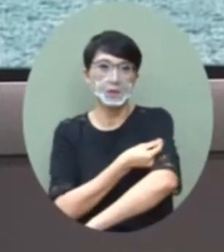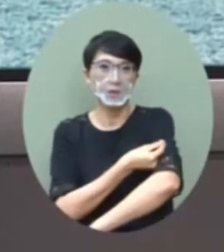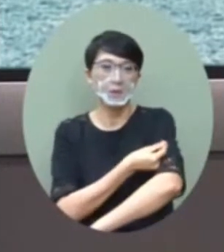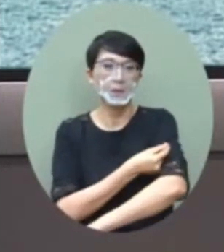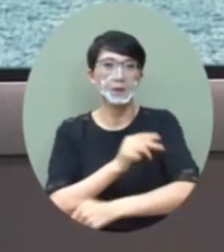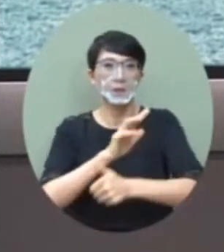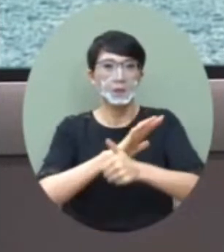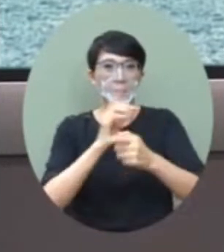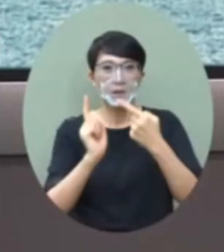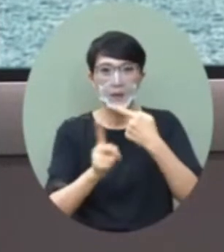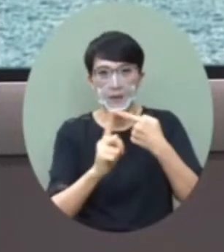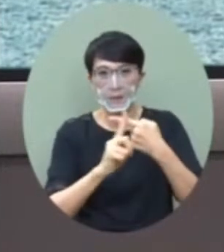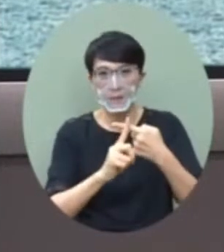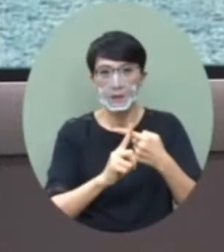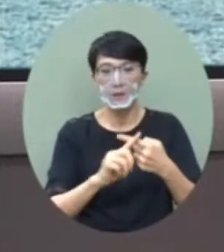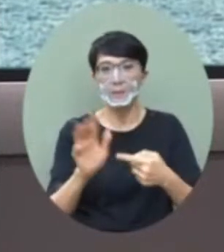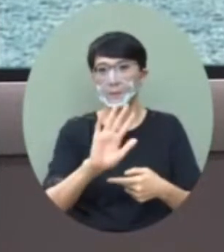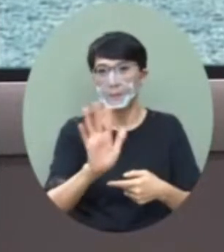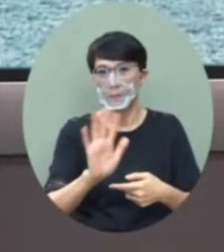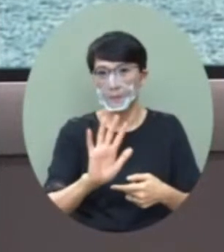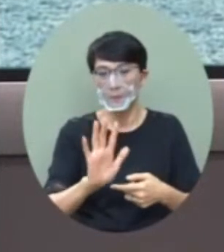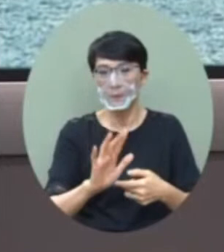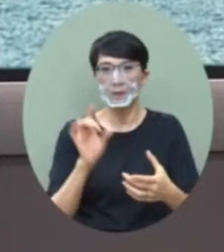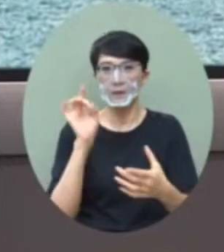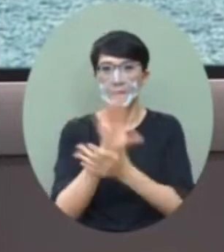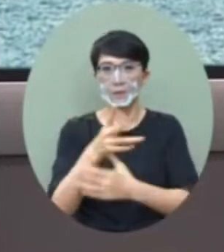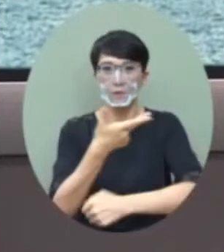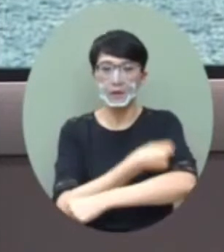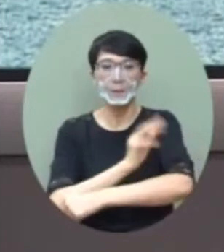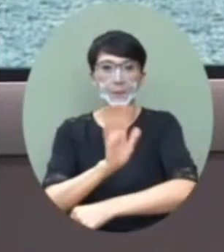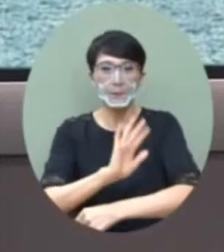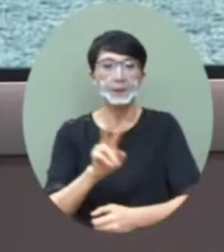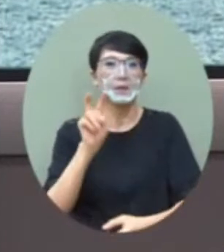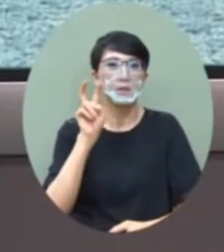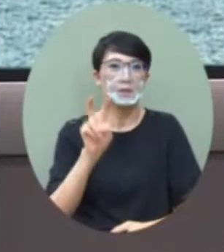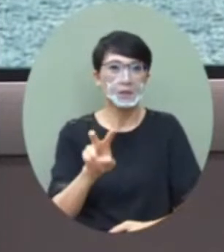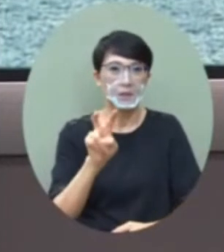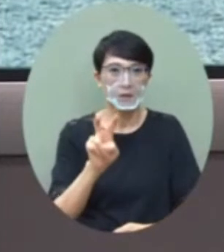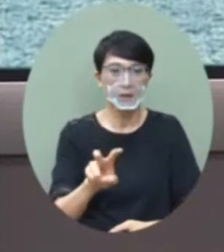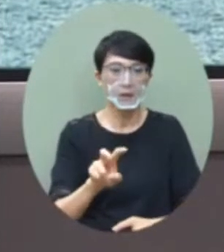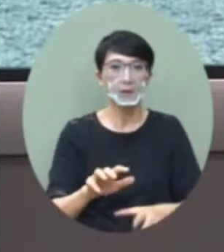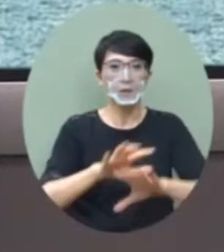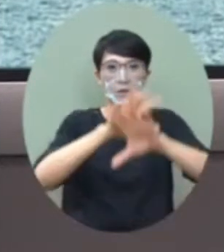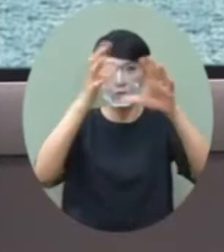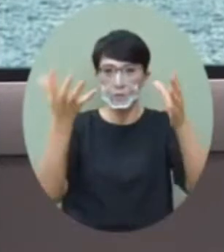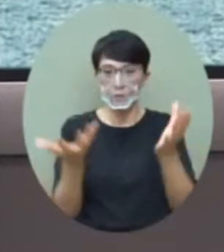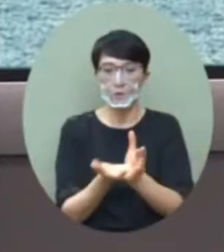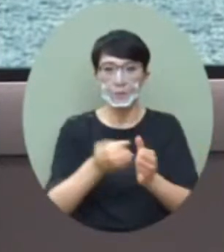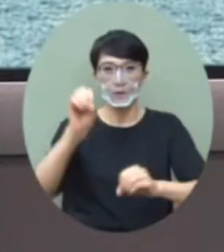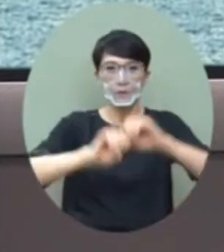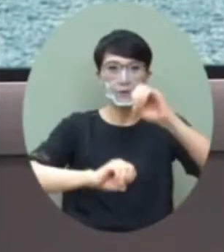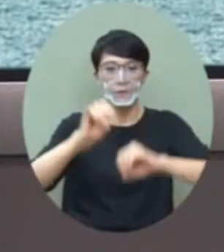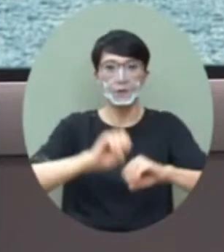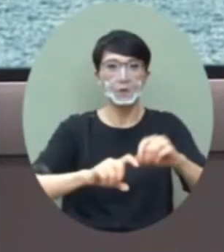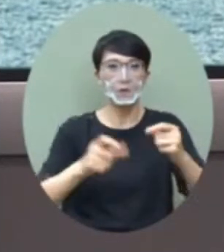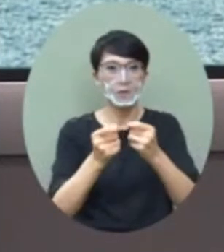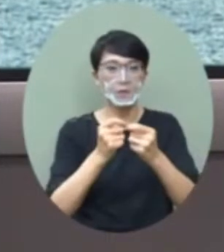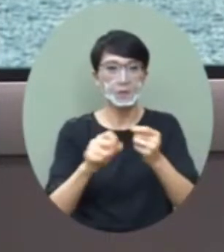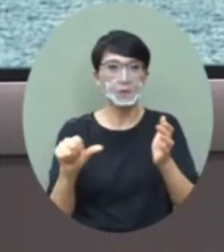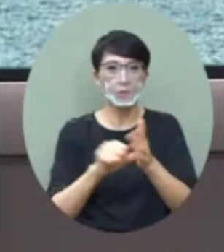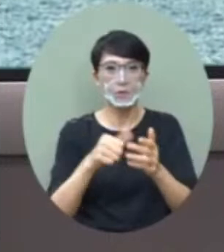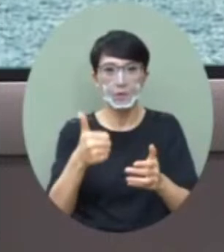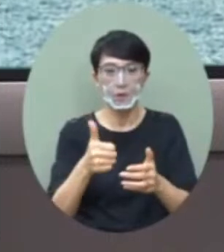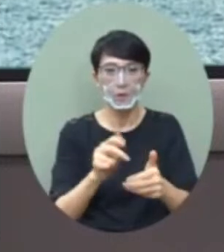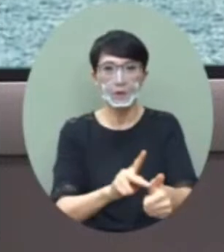Different countries had different views on when the first shot should be administered after the first infection. Some